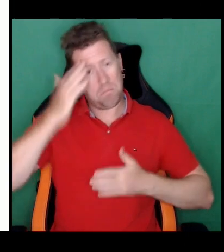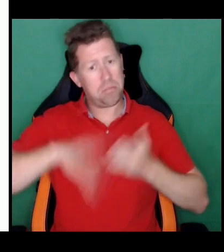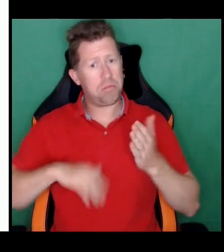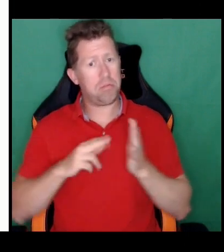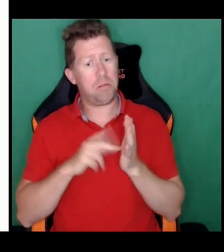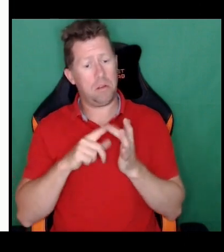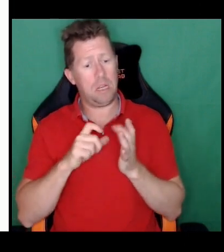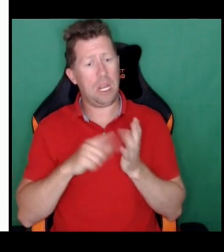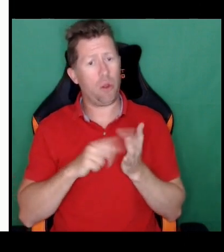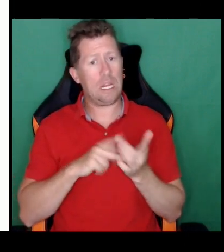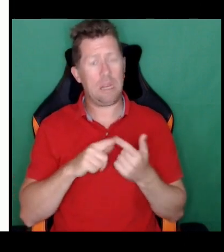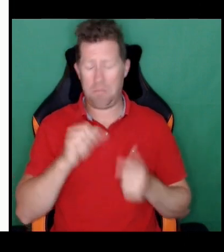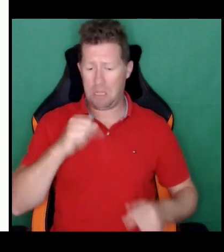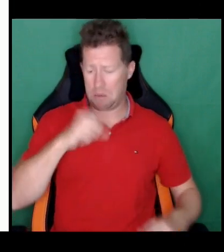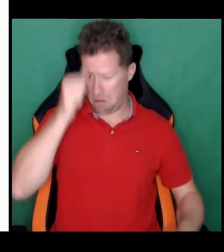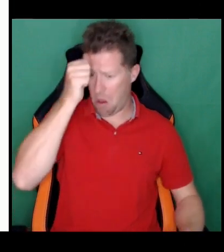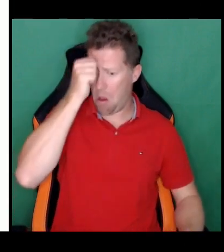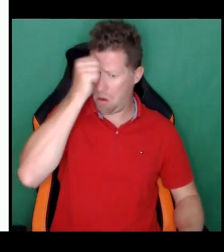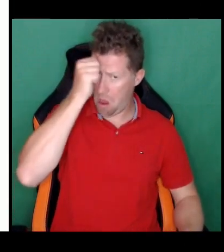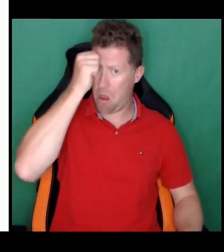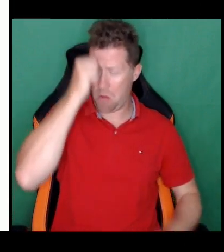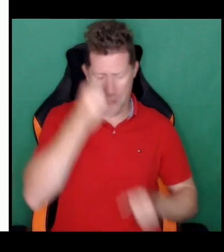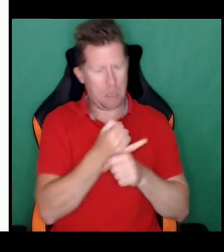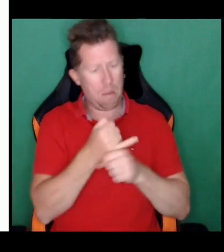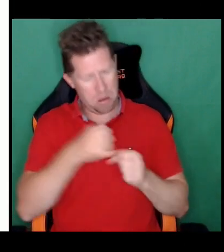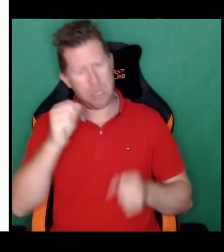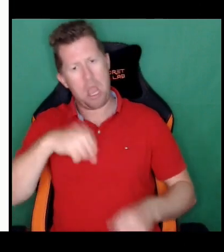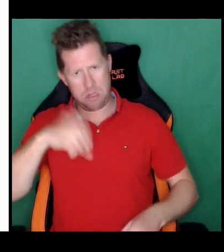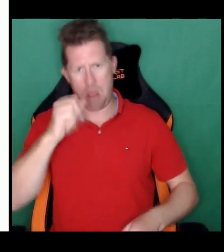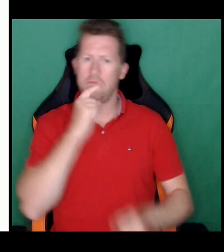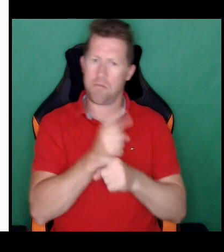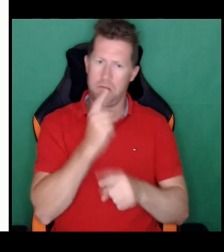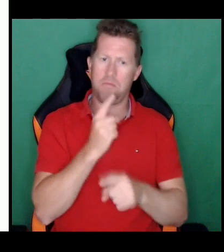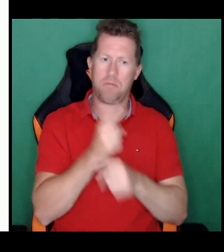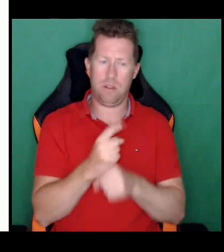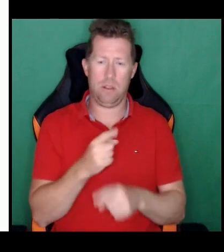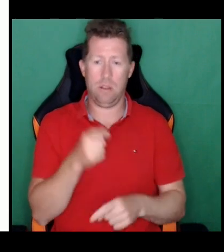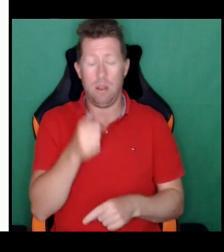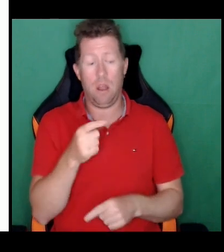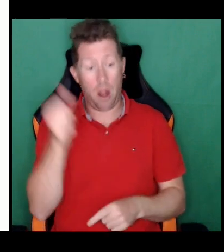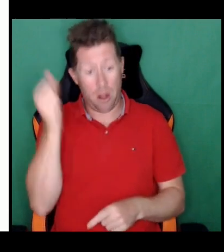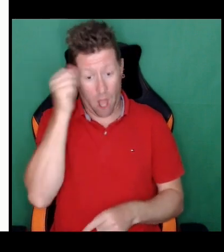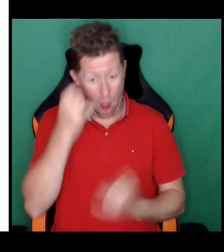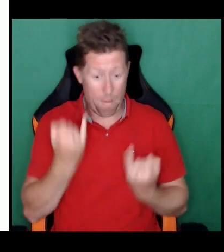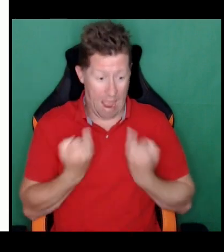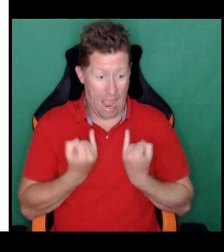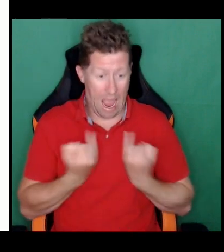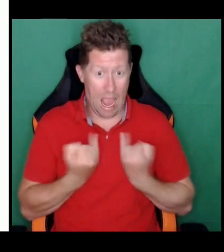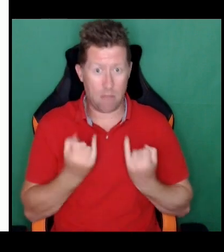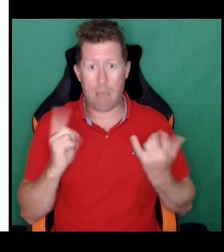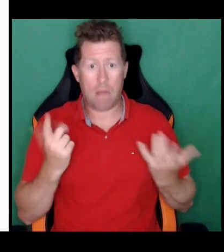nicotine addiction. They know about the chemicals. We don't have to convince this group that vaping is bad for them.